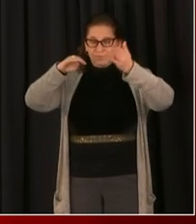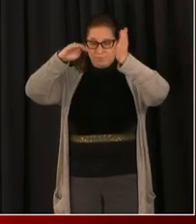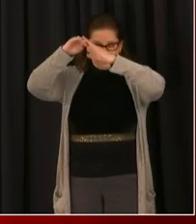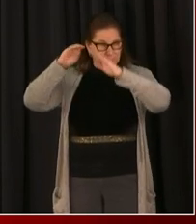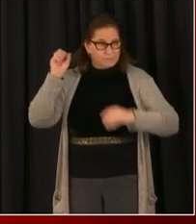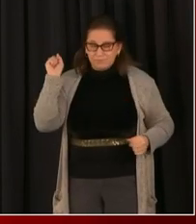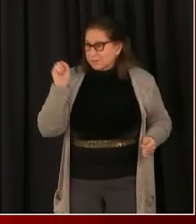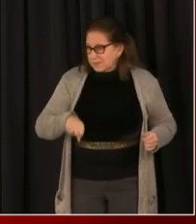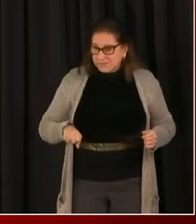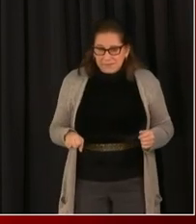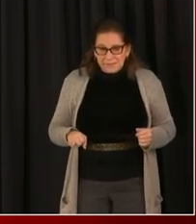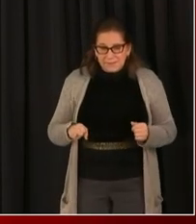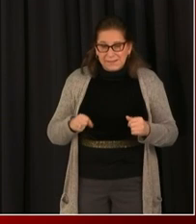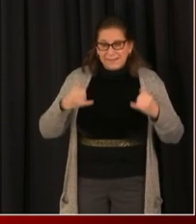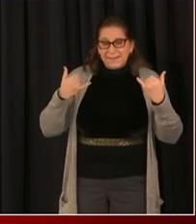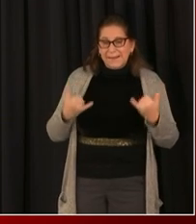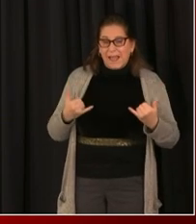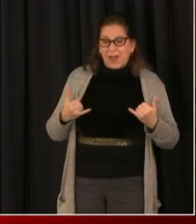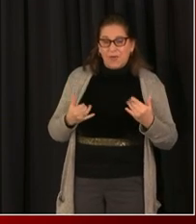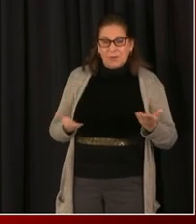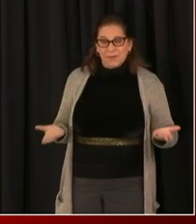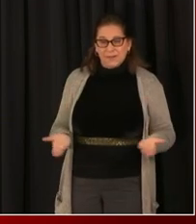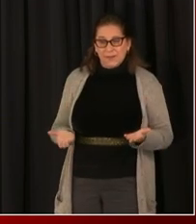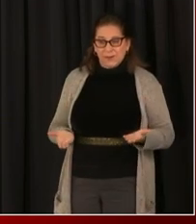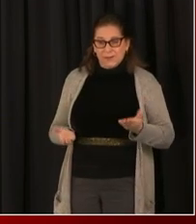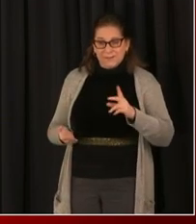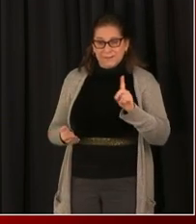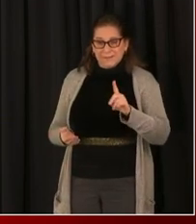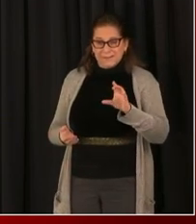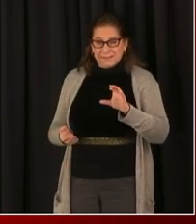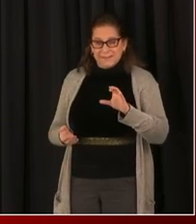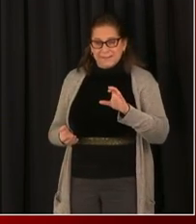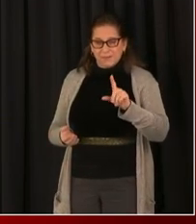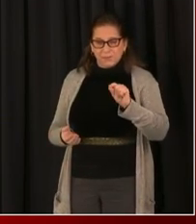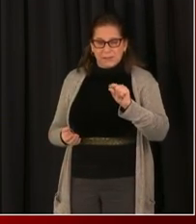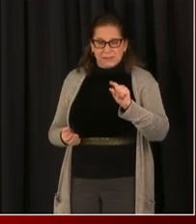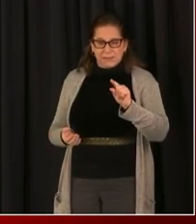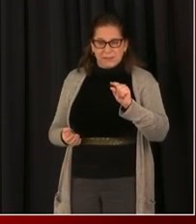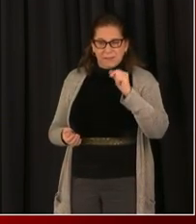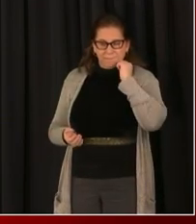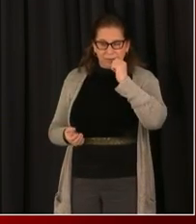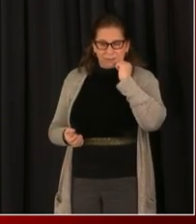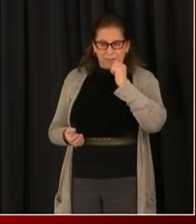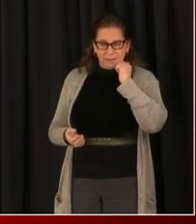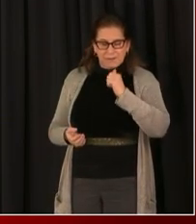rate that was in the 20s to a daily case rate, a 7-day daily case rate of